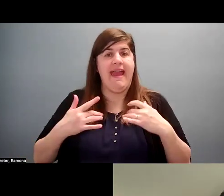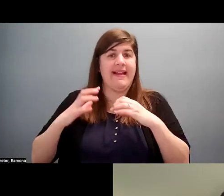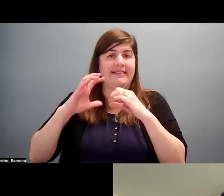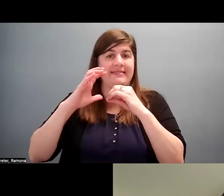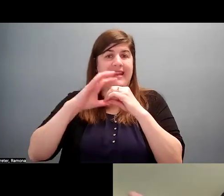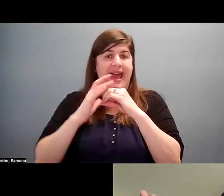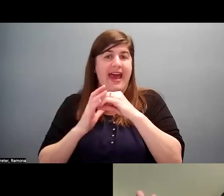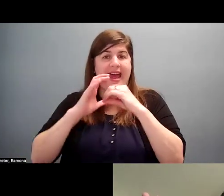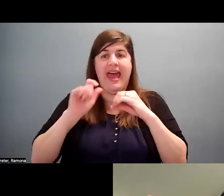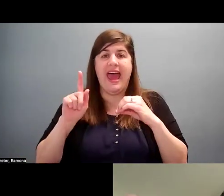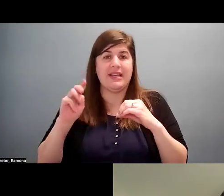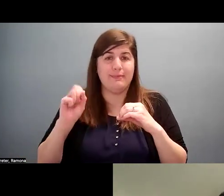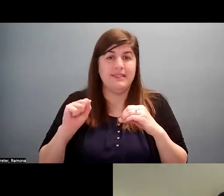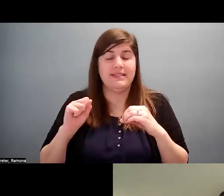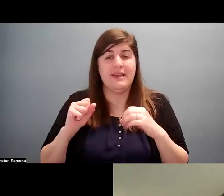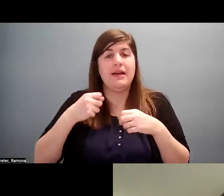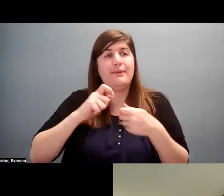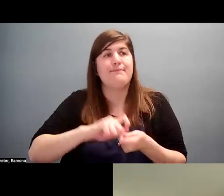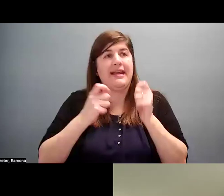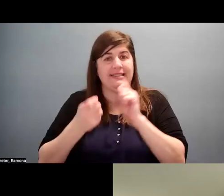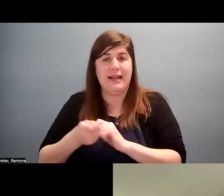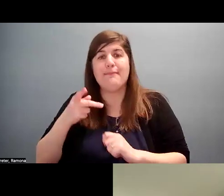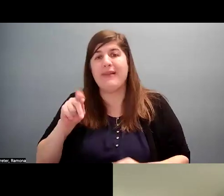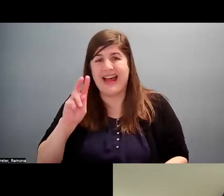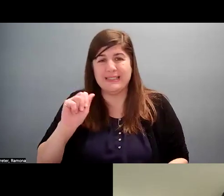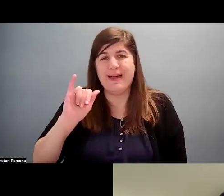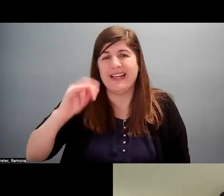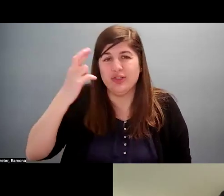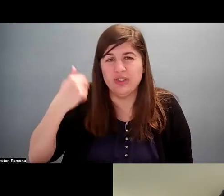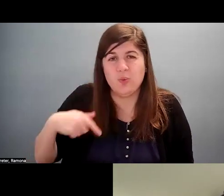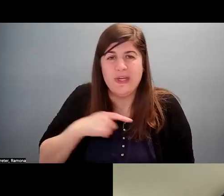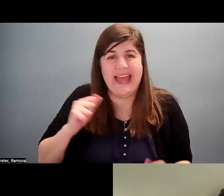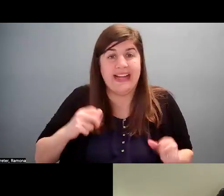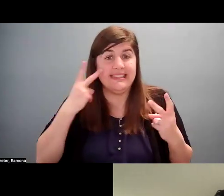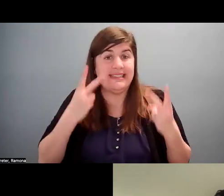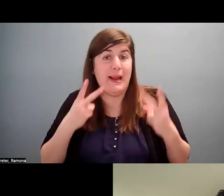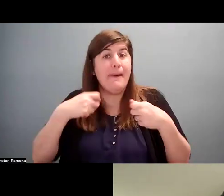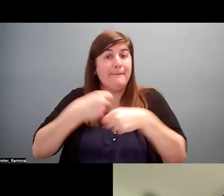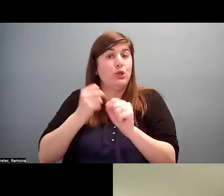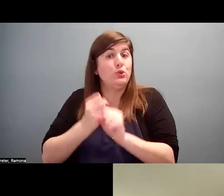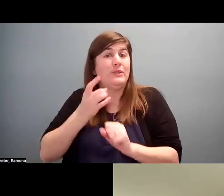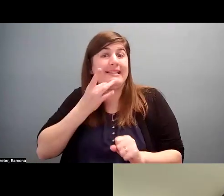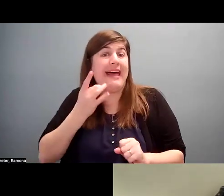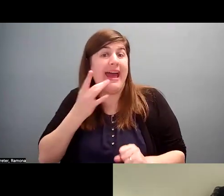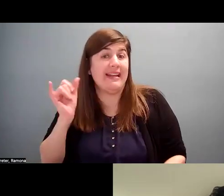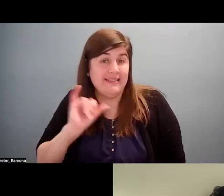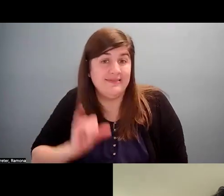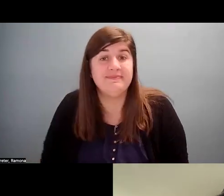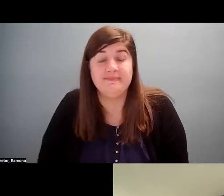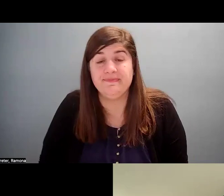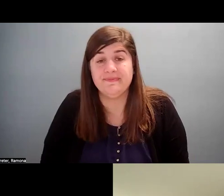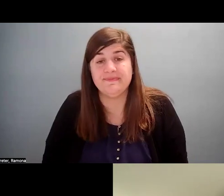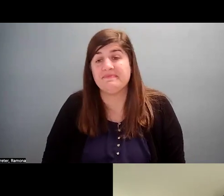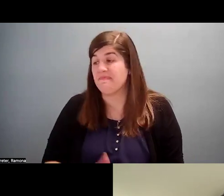make it into like a plasma as well, and that's why we can see it. So plasma like they produce light as well, so that's where you can see that.